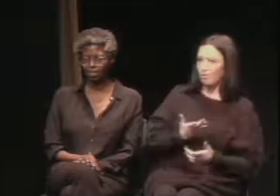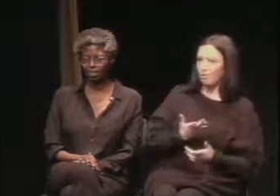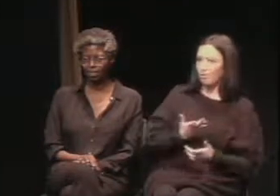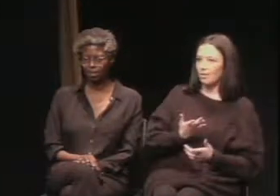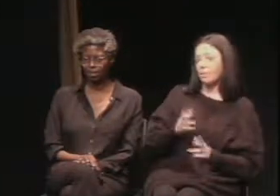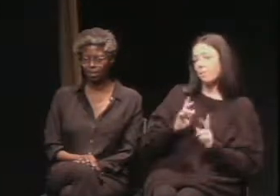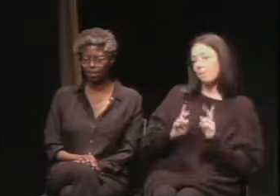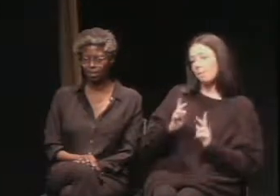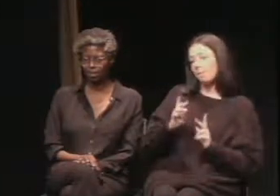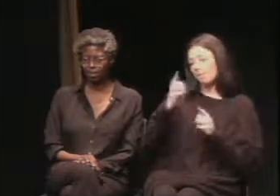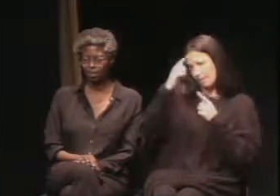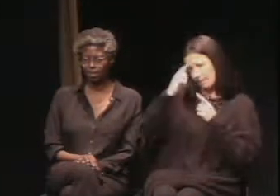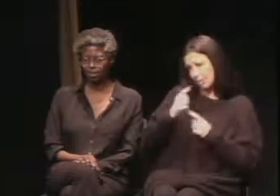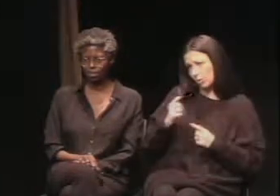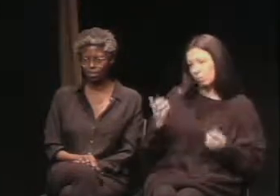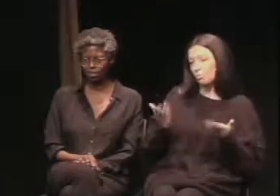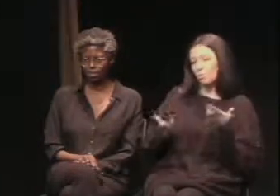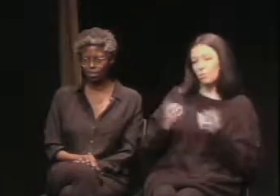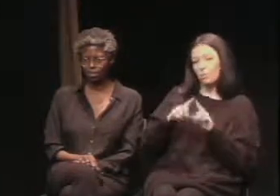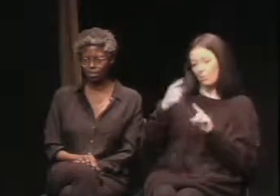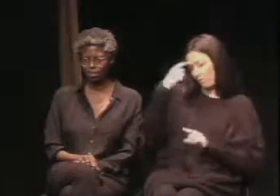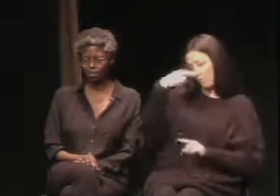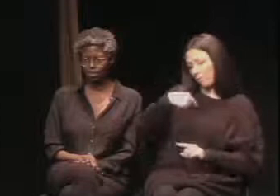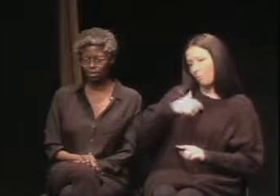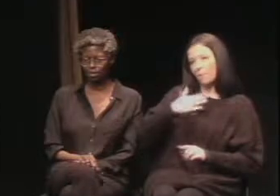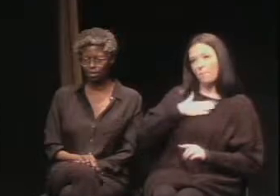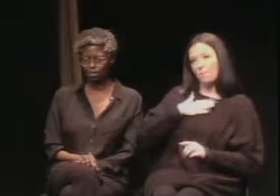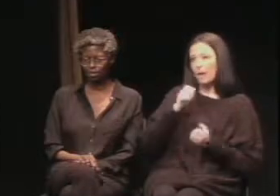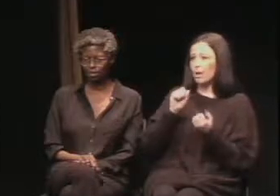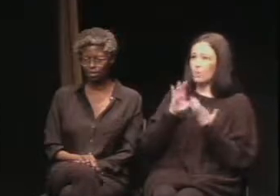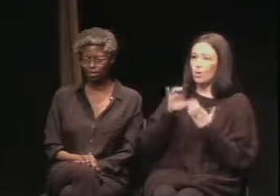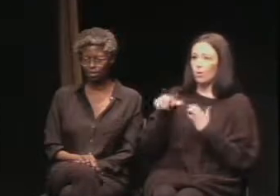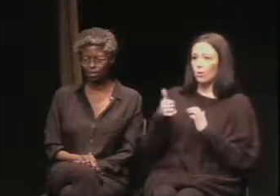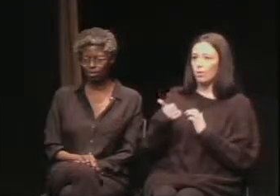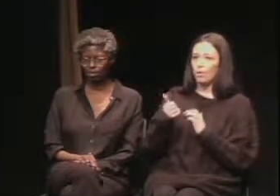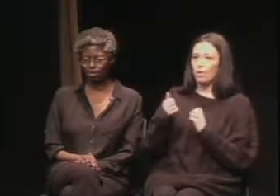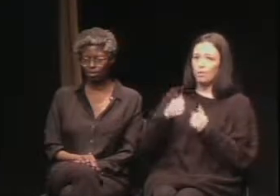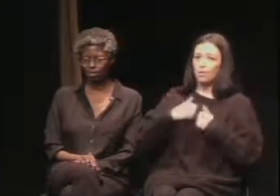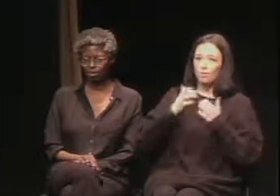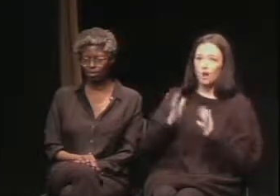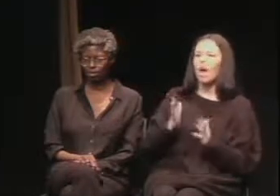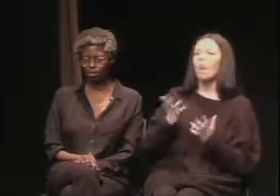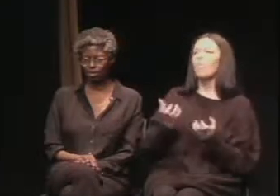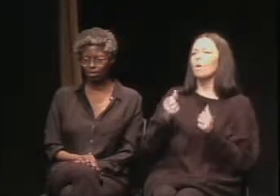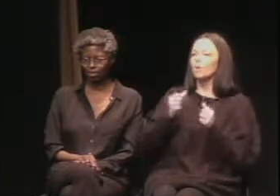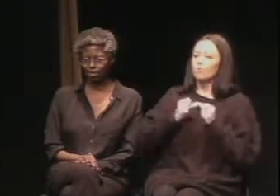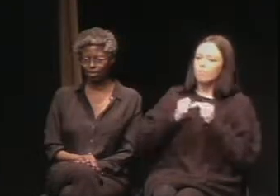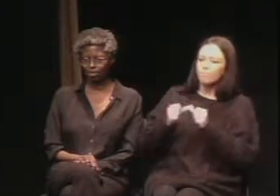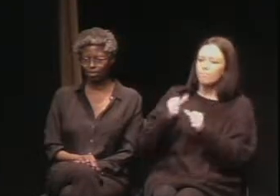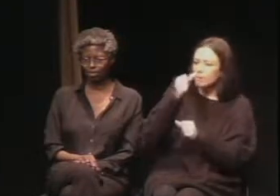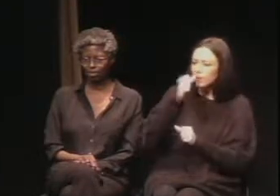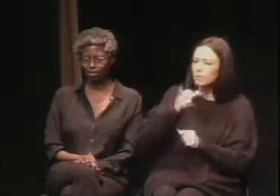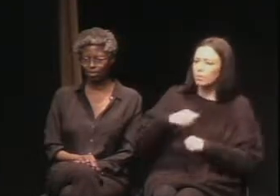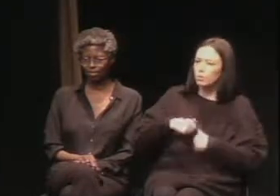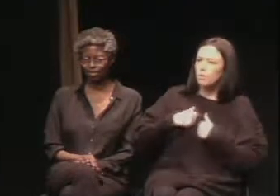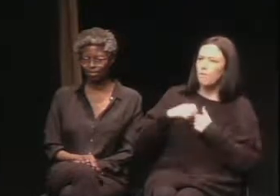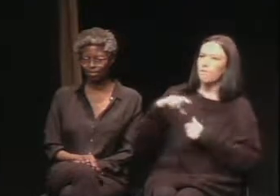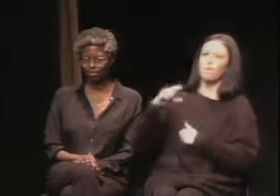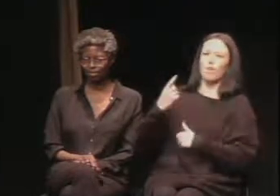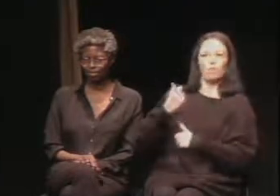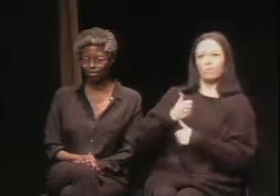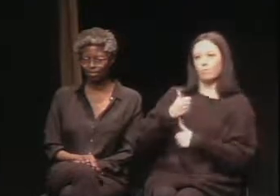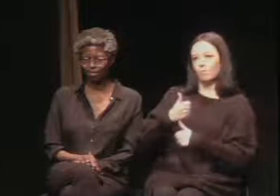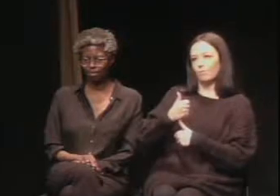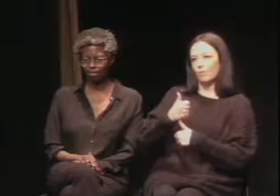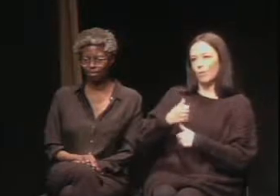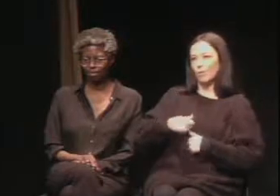disagree, and that's fine. But for me and for the way I talk to other survivors, I want you to survive first. Uh-huh. Because surviving is not